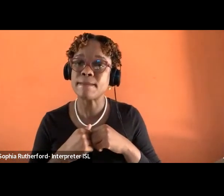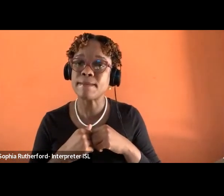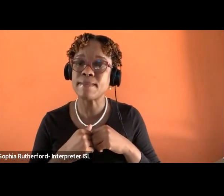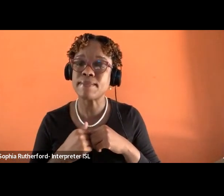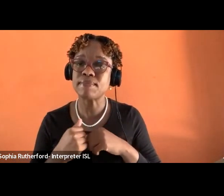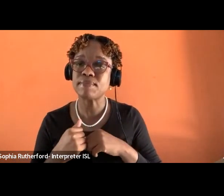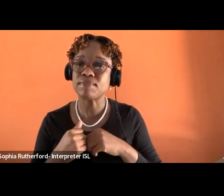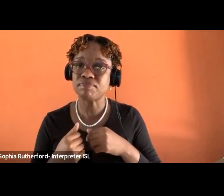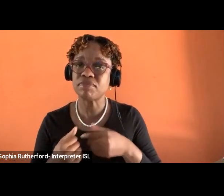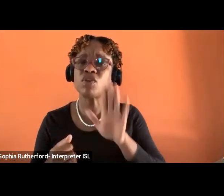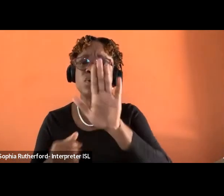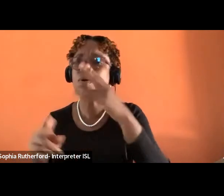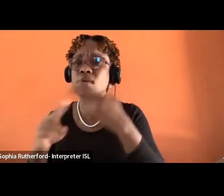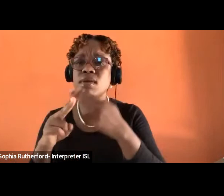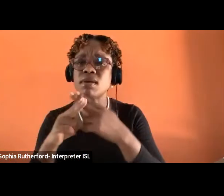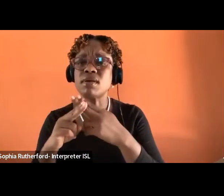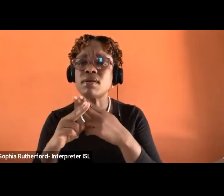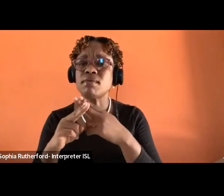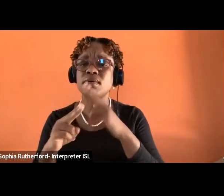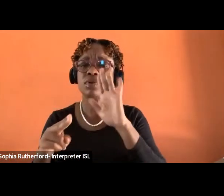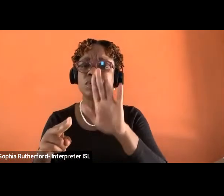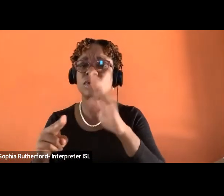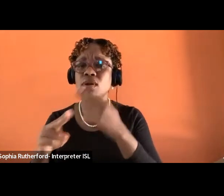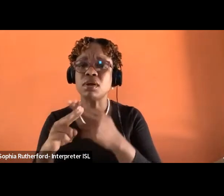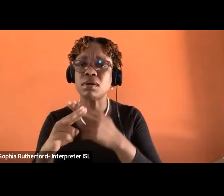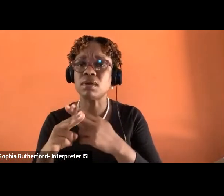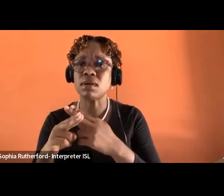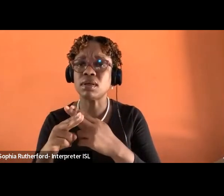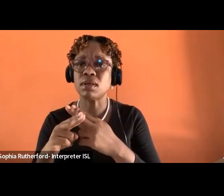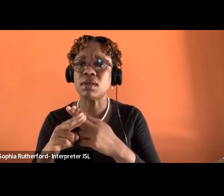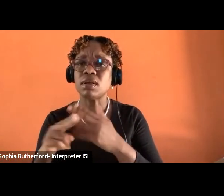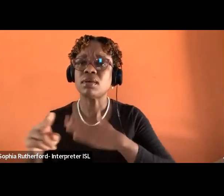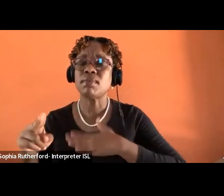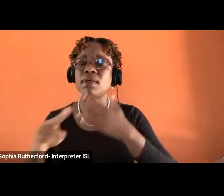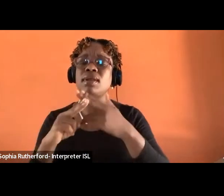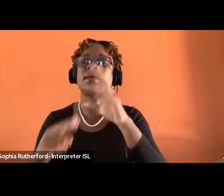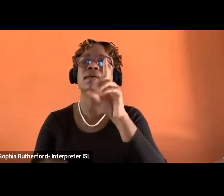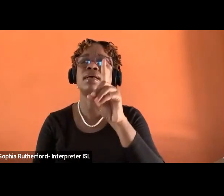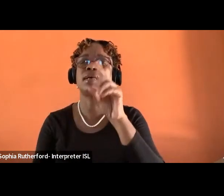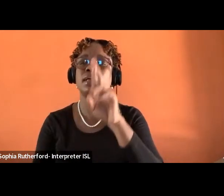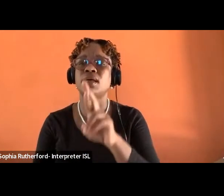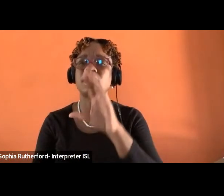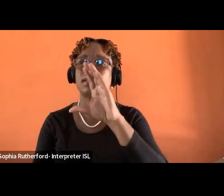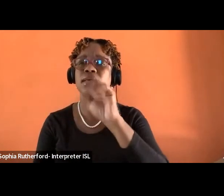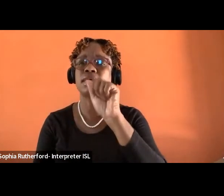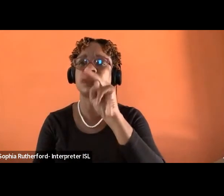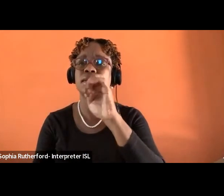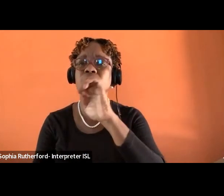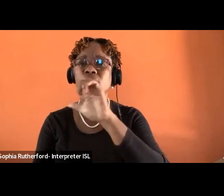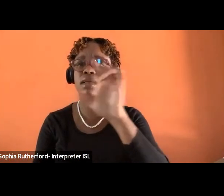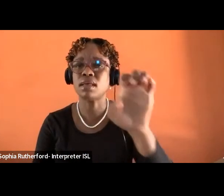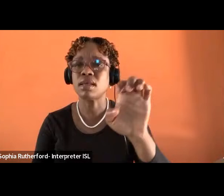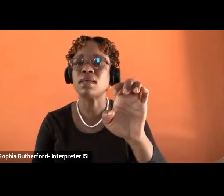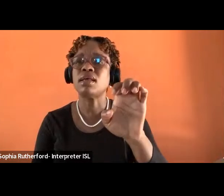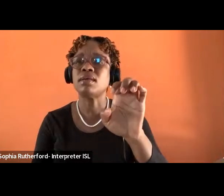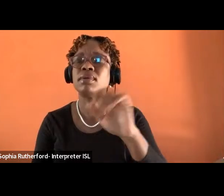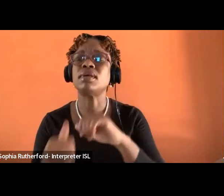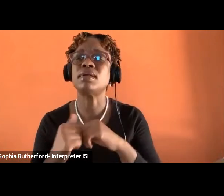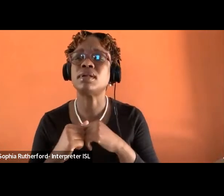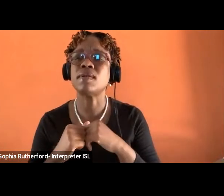it? Could you just say your name so that sorry. Yes, Dr. Camille Alexis Garcia.